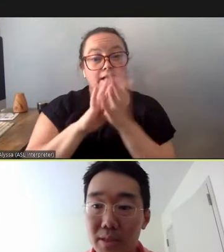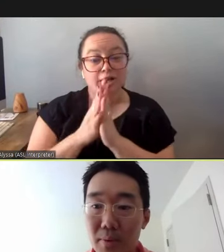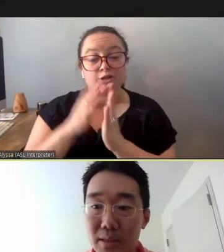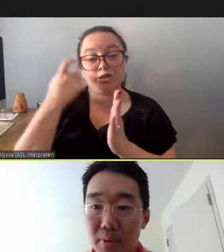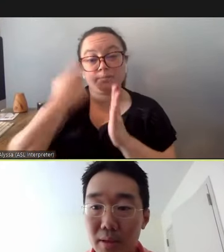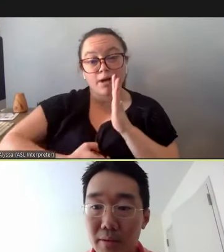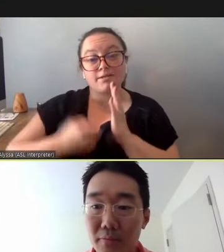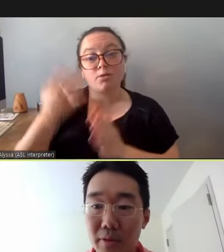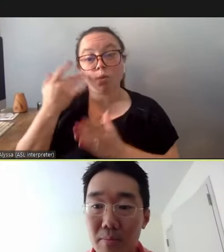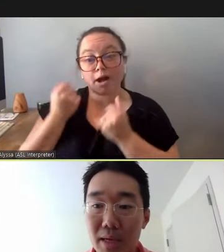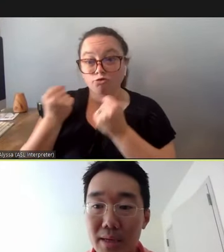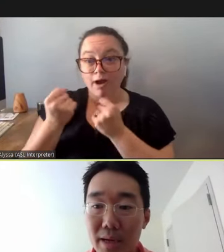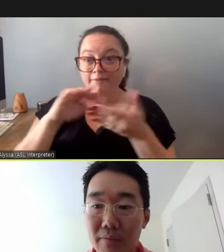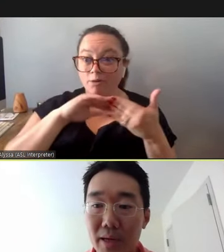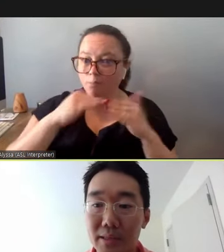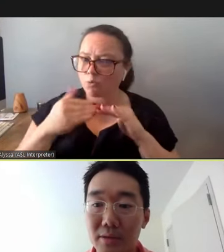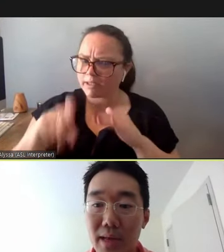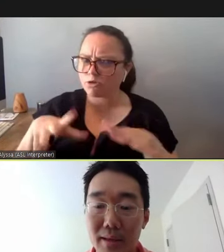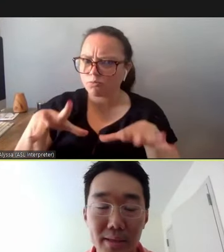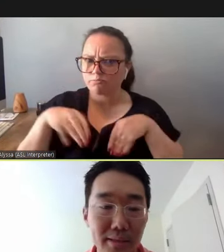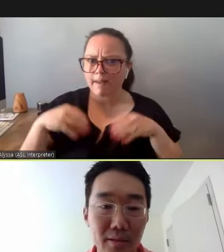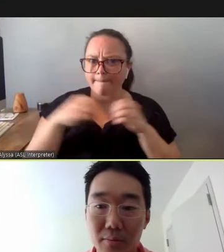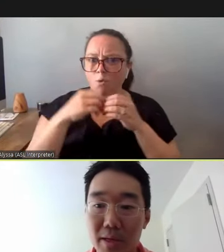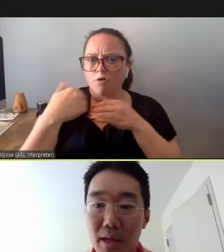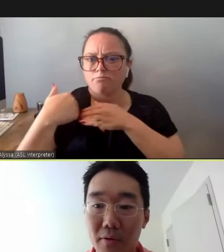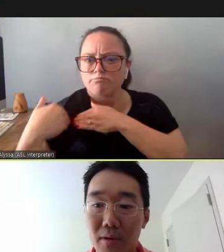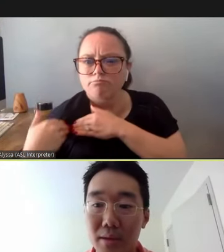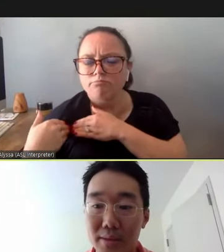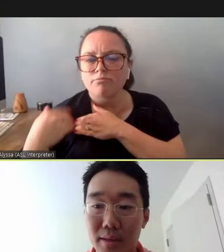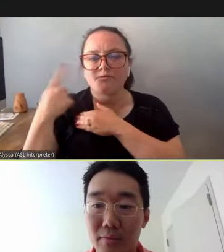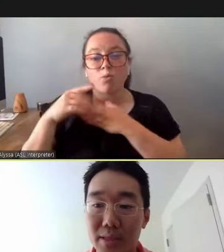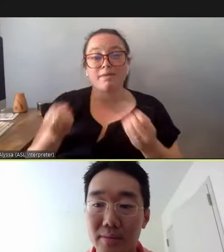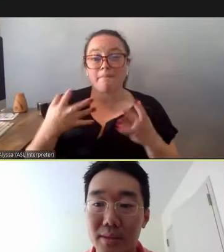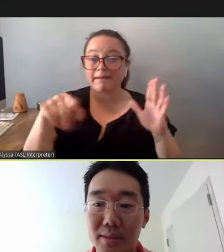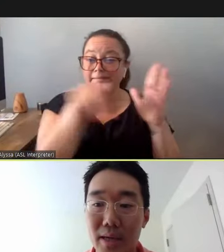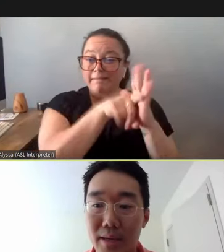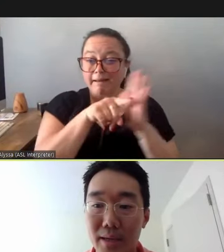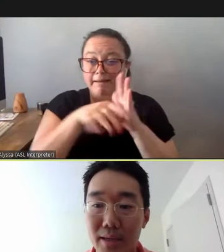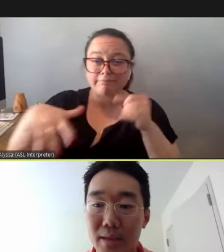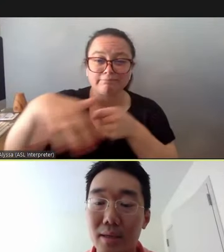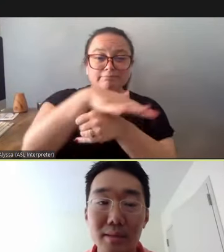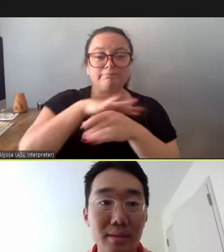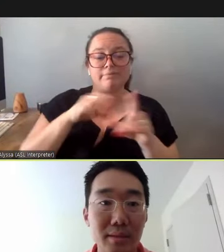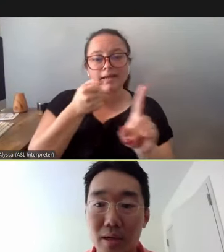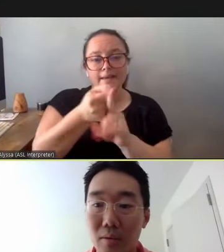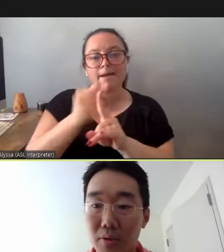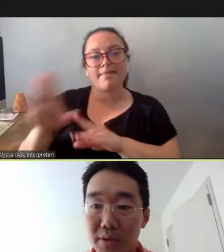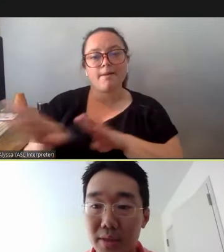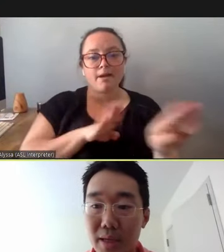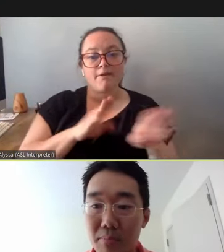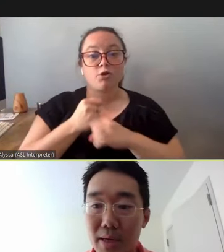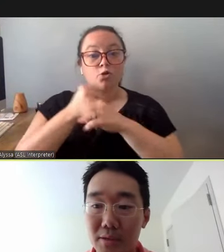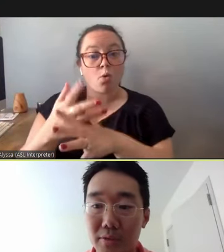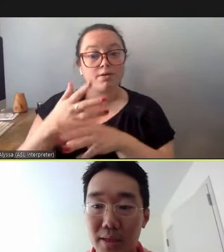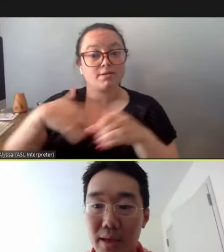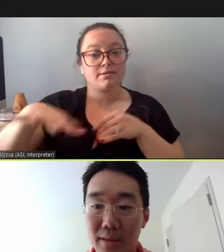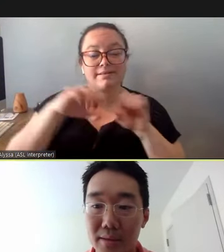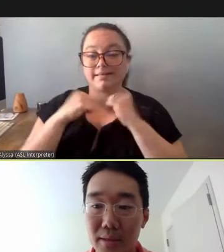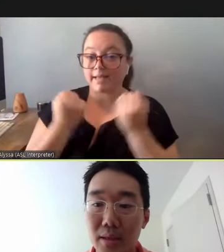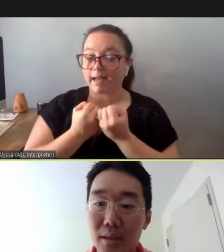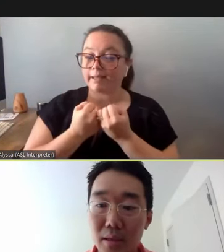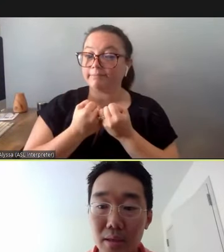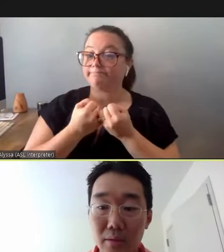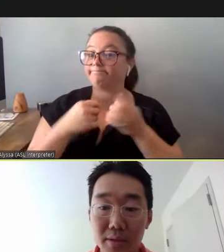more responsibility for the many negative externalities that their behavior causes on the rest of society, such as air pollution and pedestrian